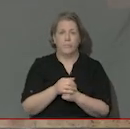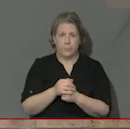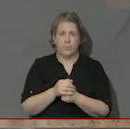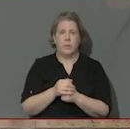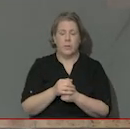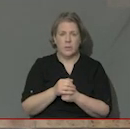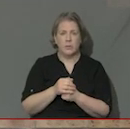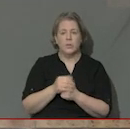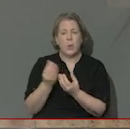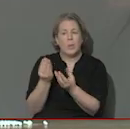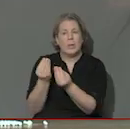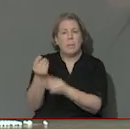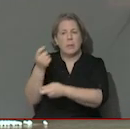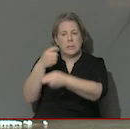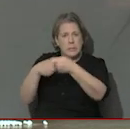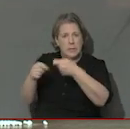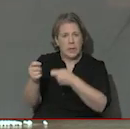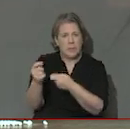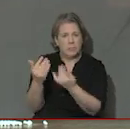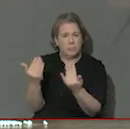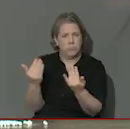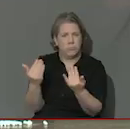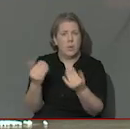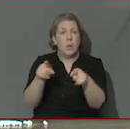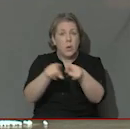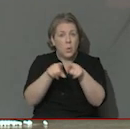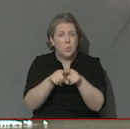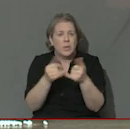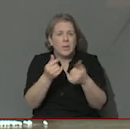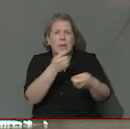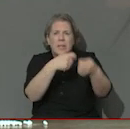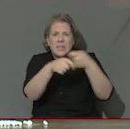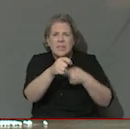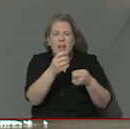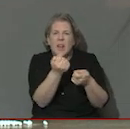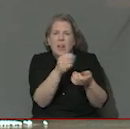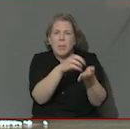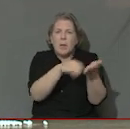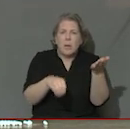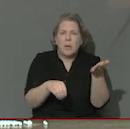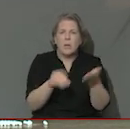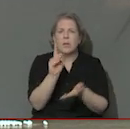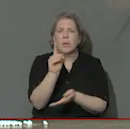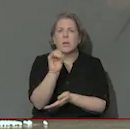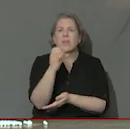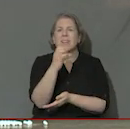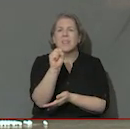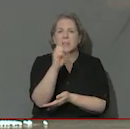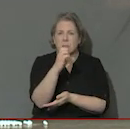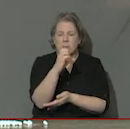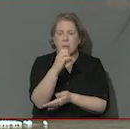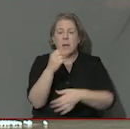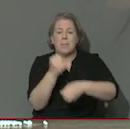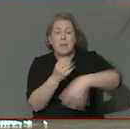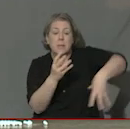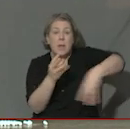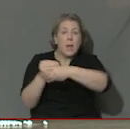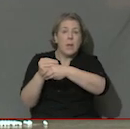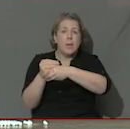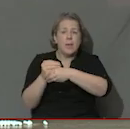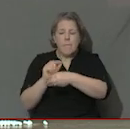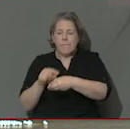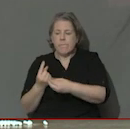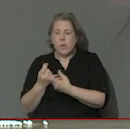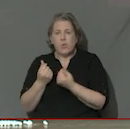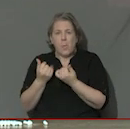sales and then they say there was trade discount. So you first have to add that trade discount to get your original selling